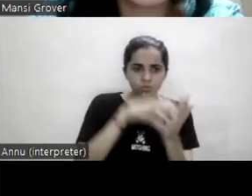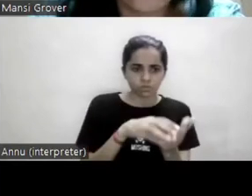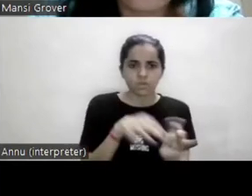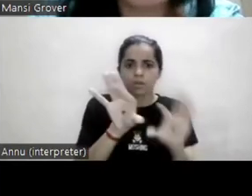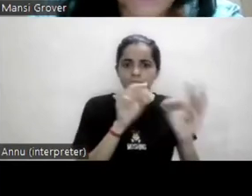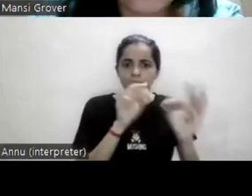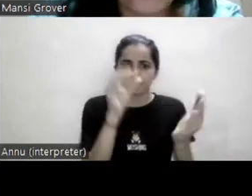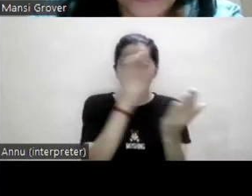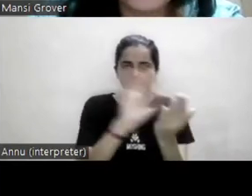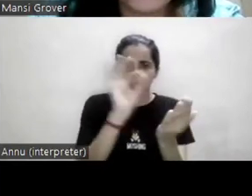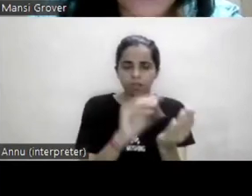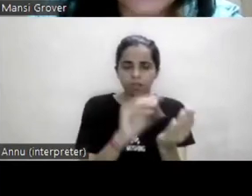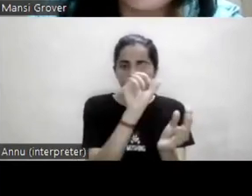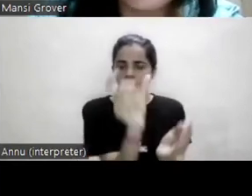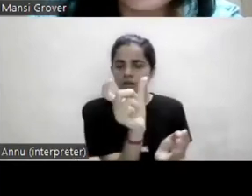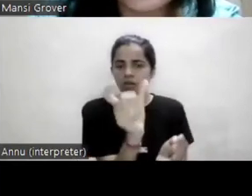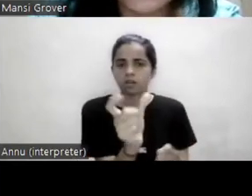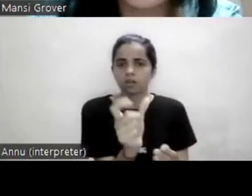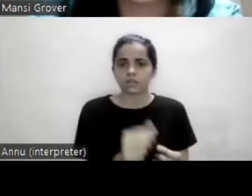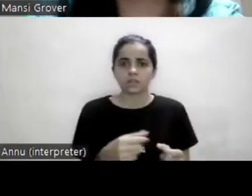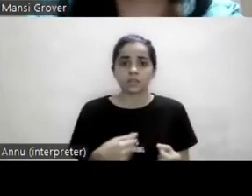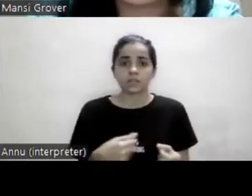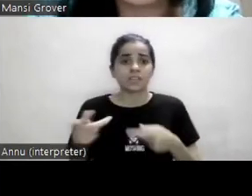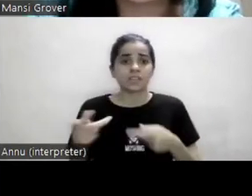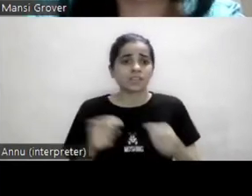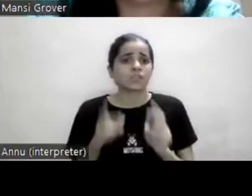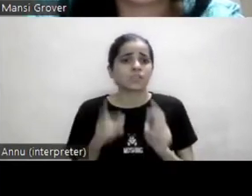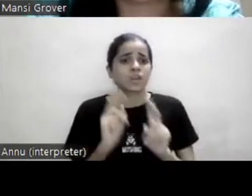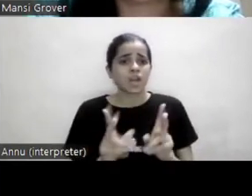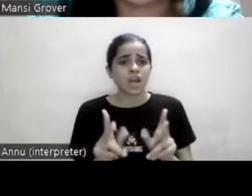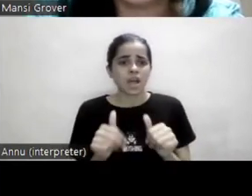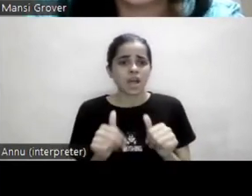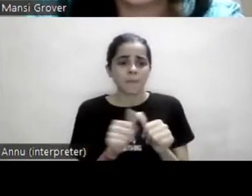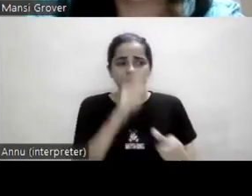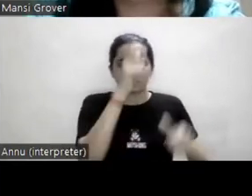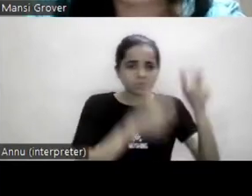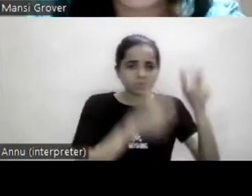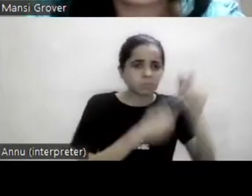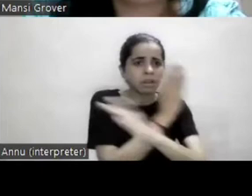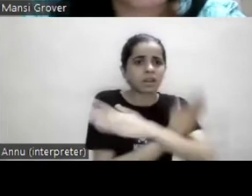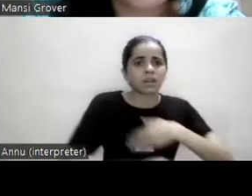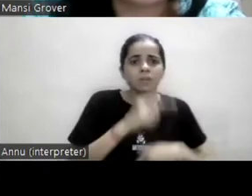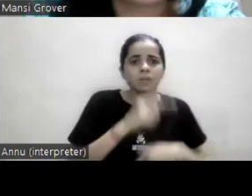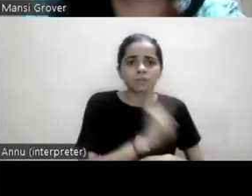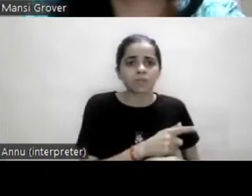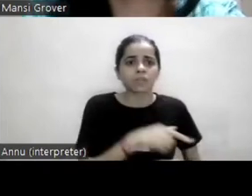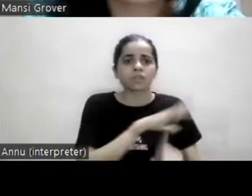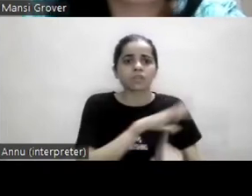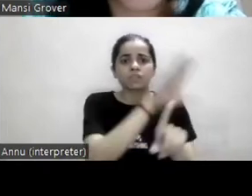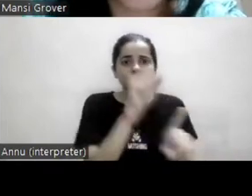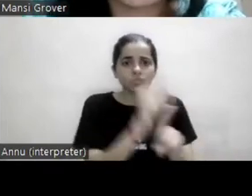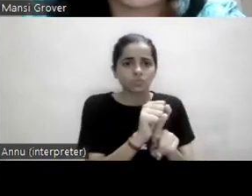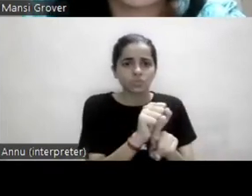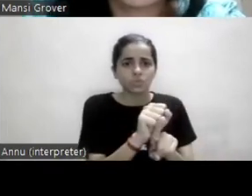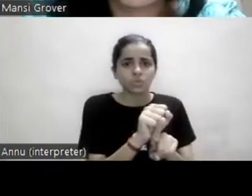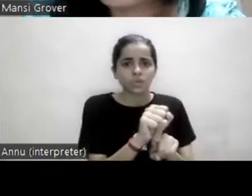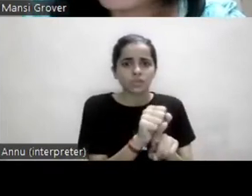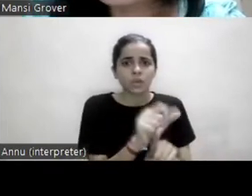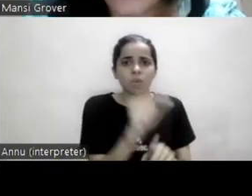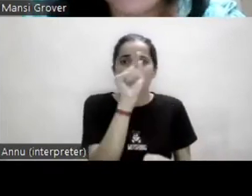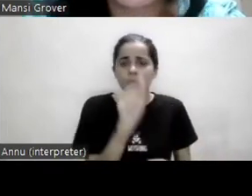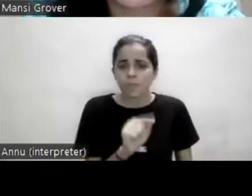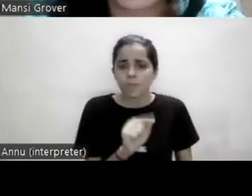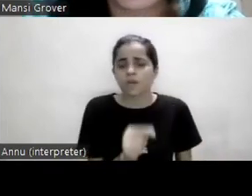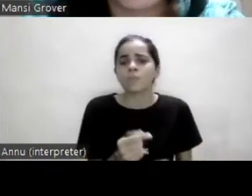writes, abnormality is used in cultural imagery to define the parameters of normality,